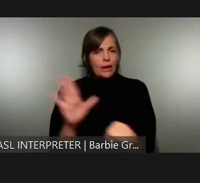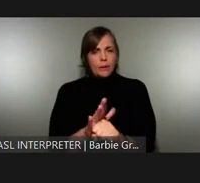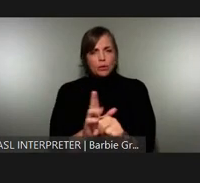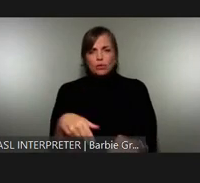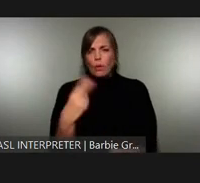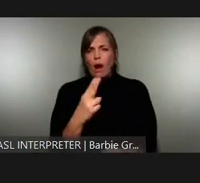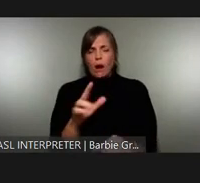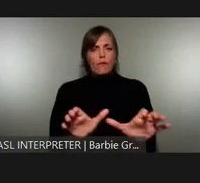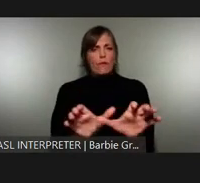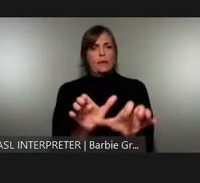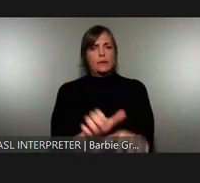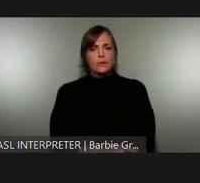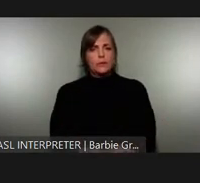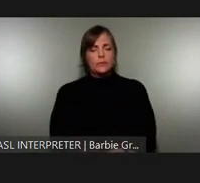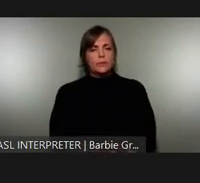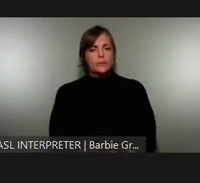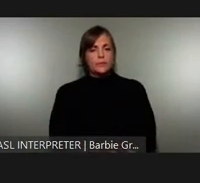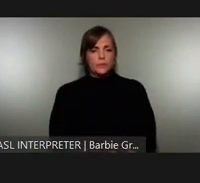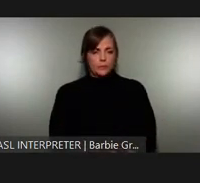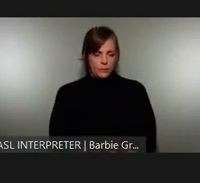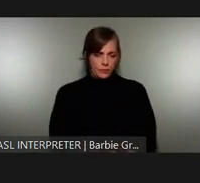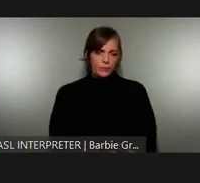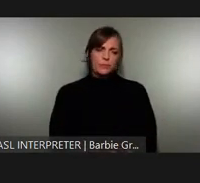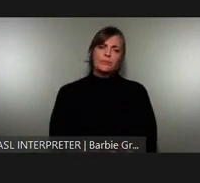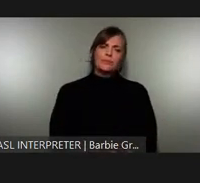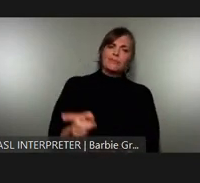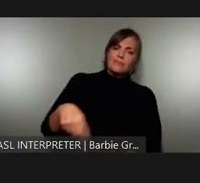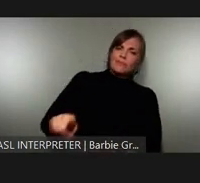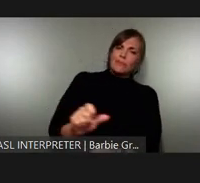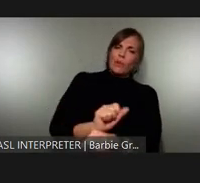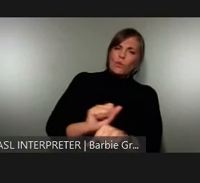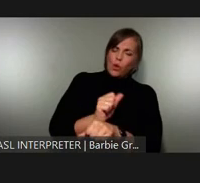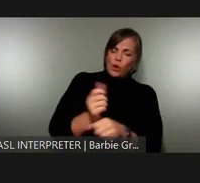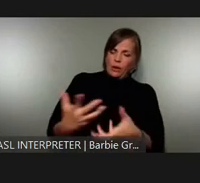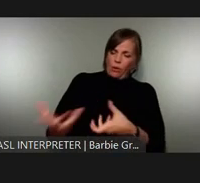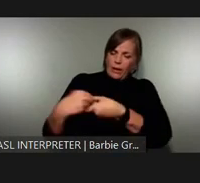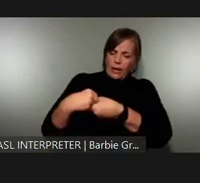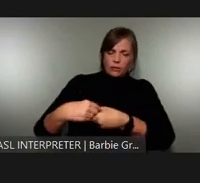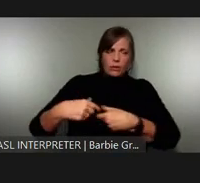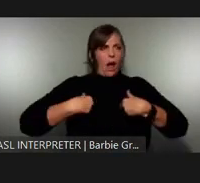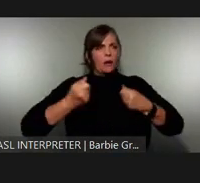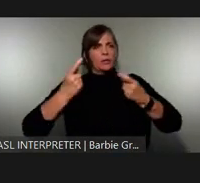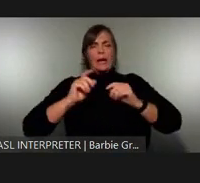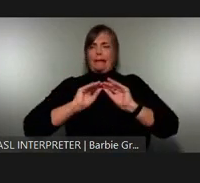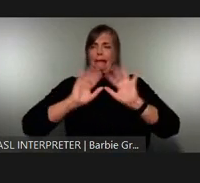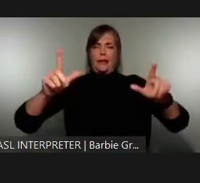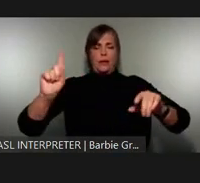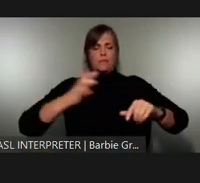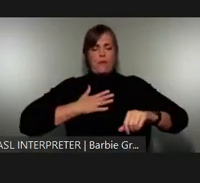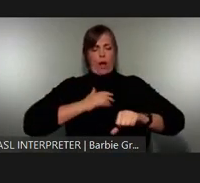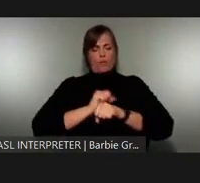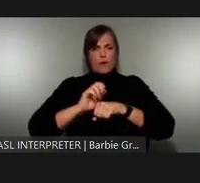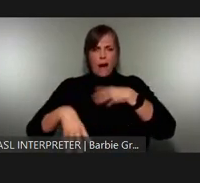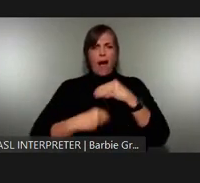high performance. An engaged workforce that understands exactly how their work brings